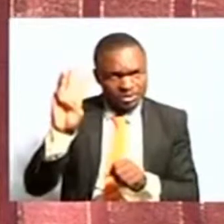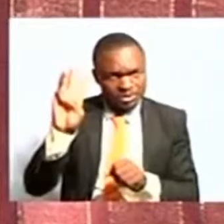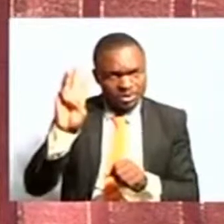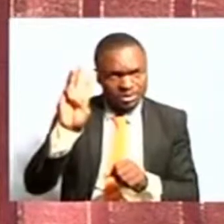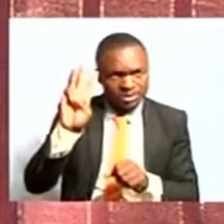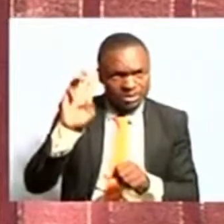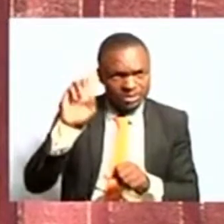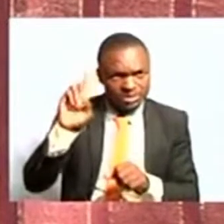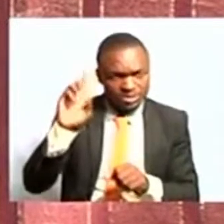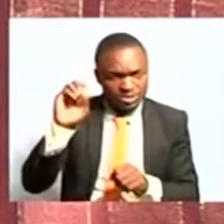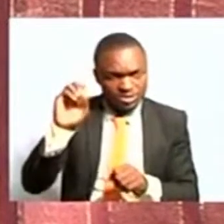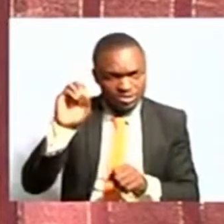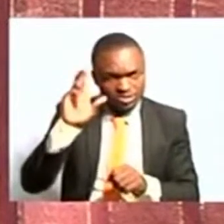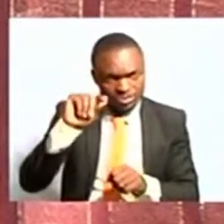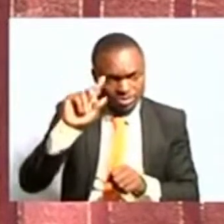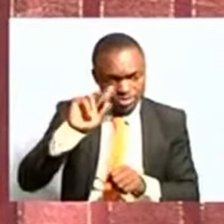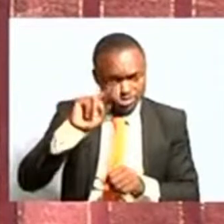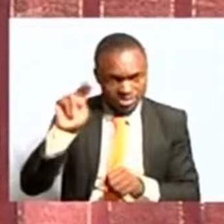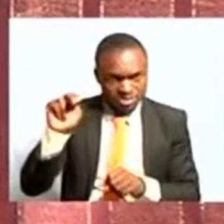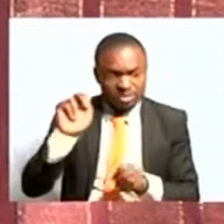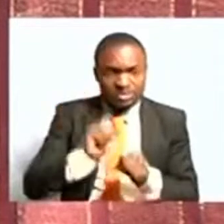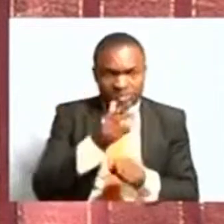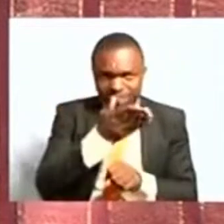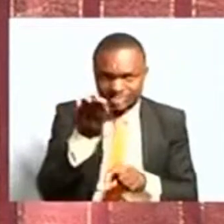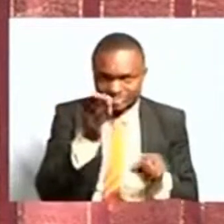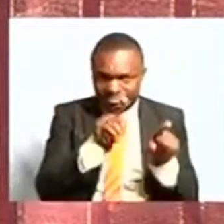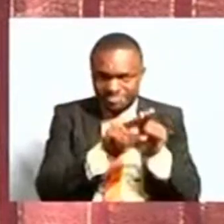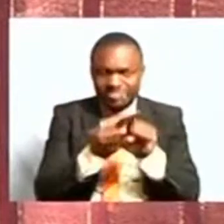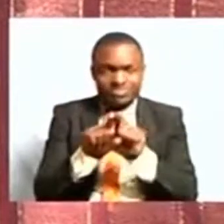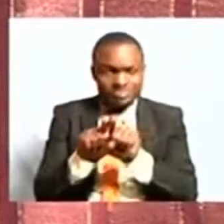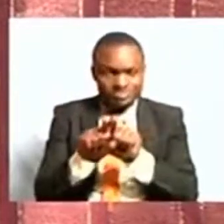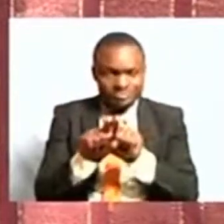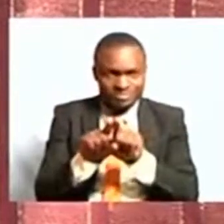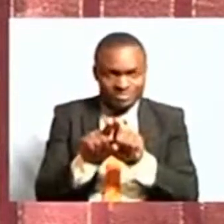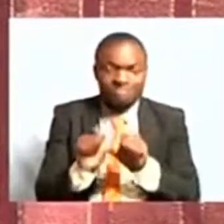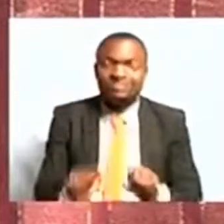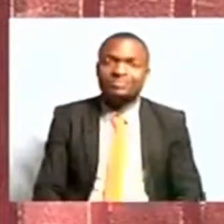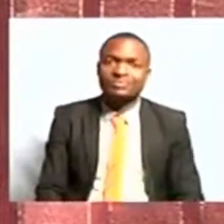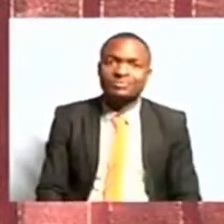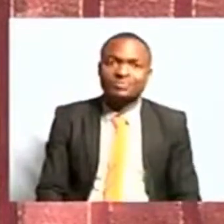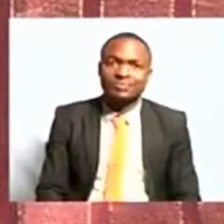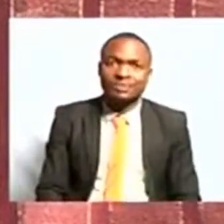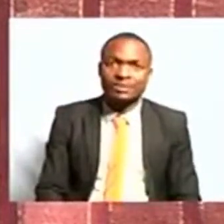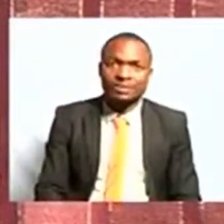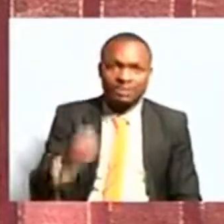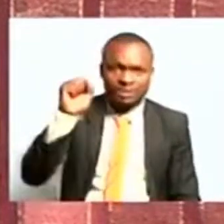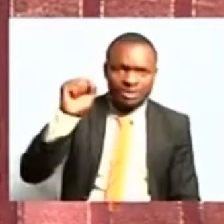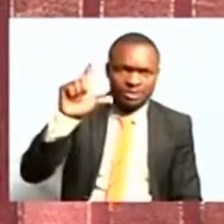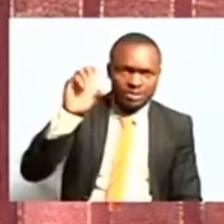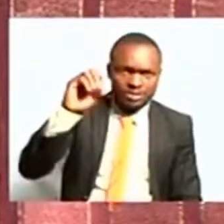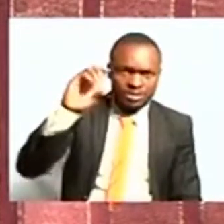WDOR 2022, and then there's also a slogan, which is